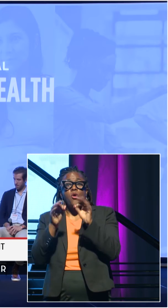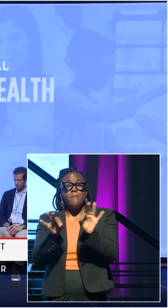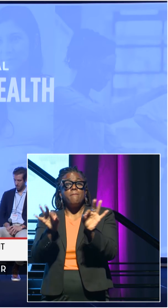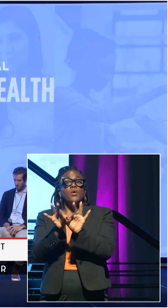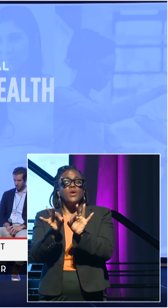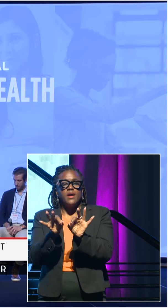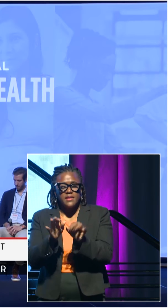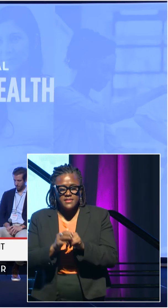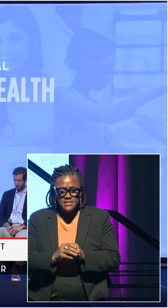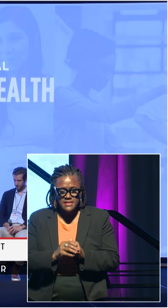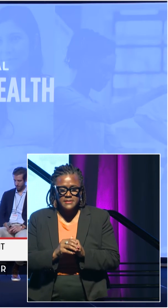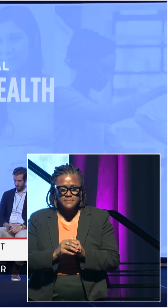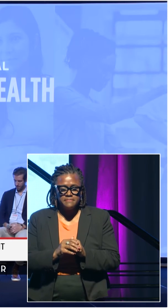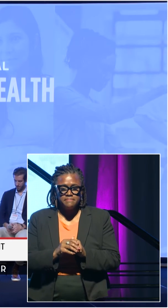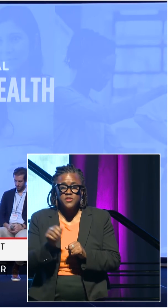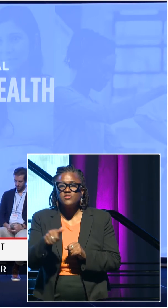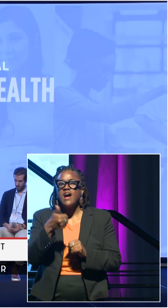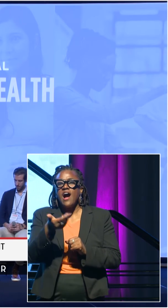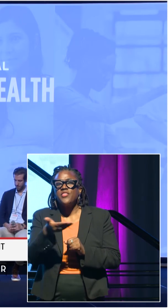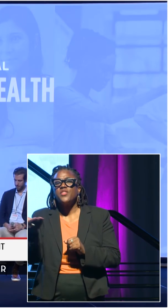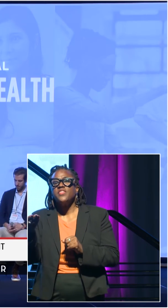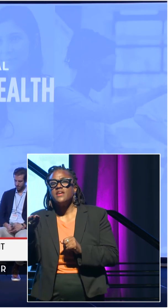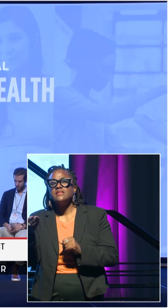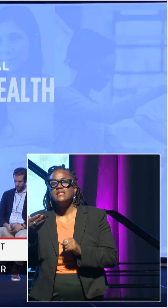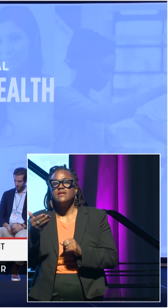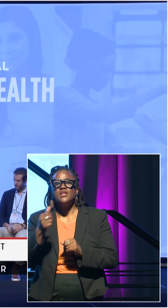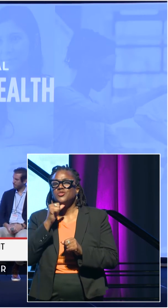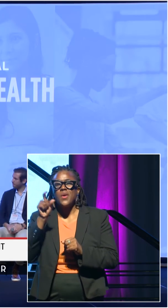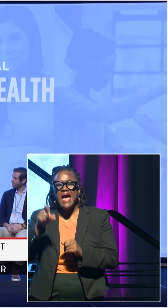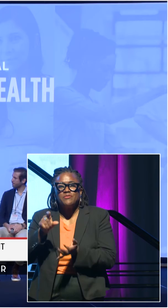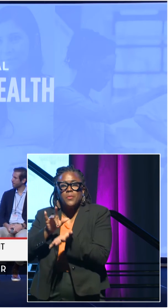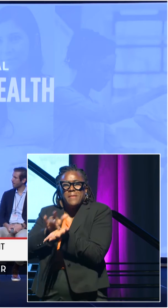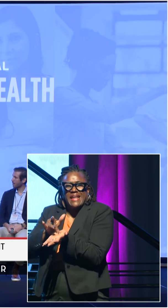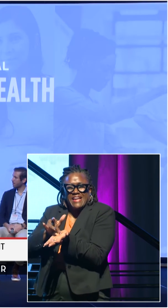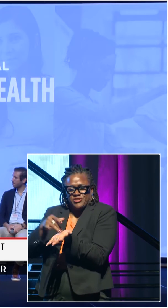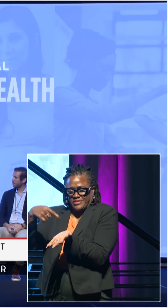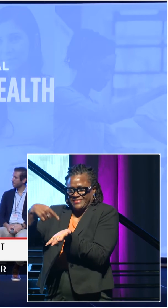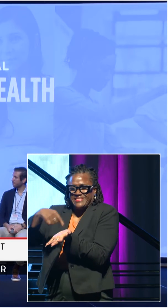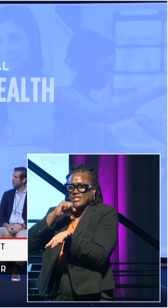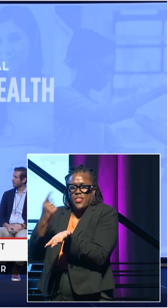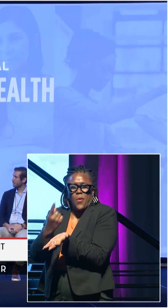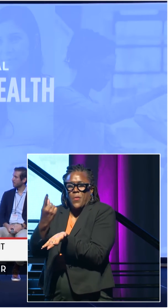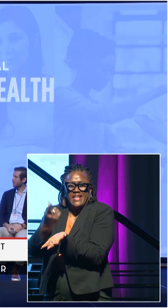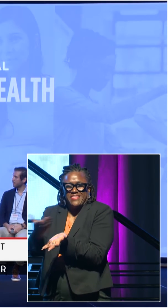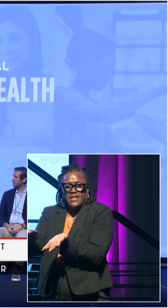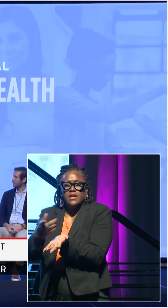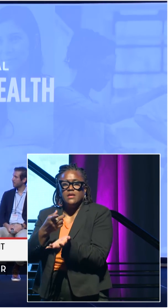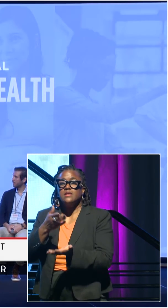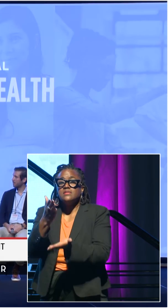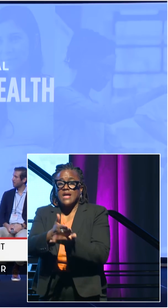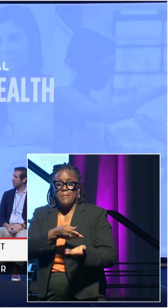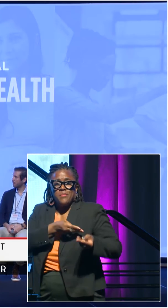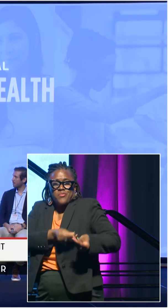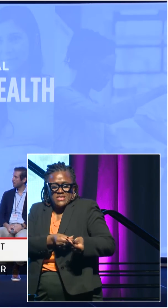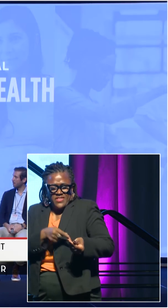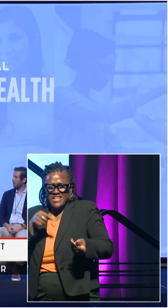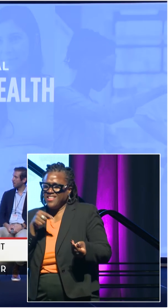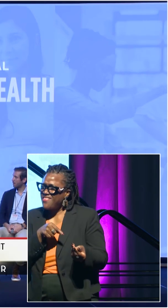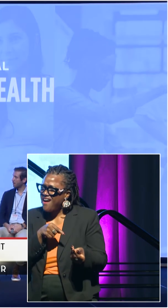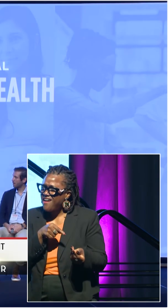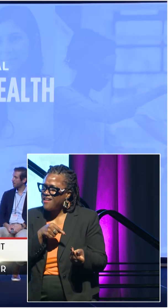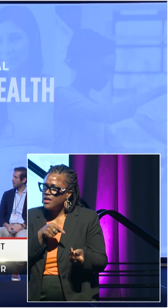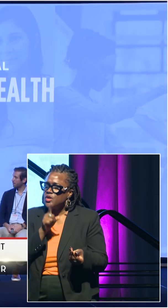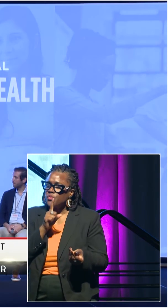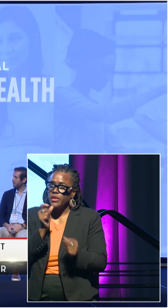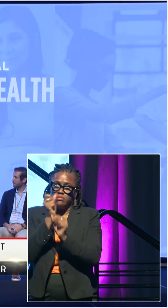importantly, there's other things outside of medication that you can do. And you said something about stopping breastfeeding. That